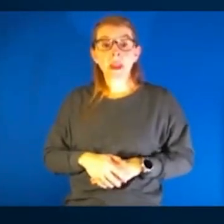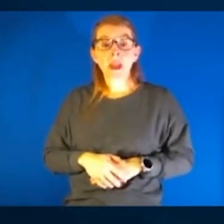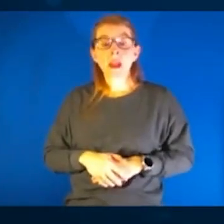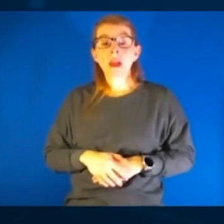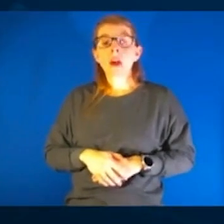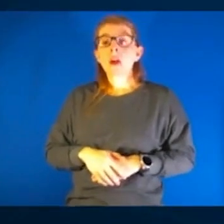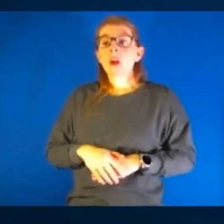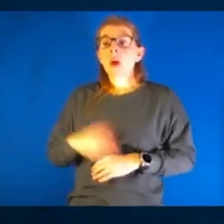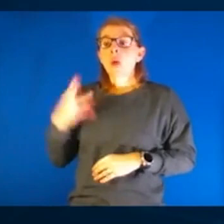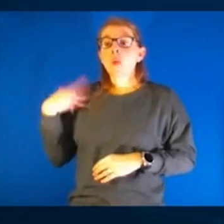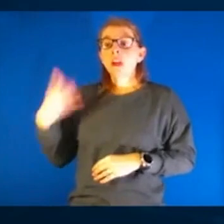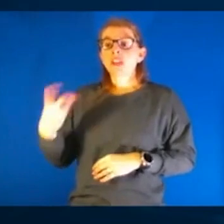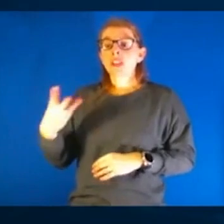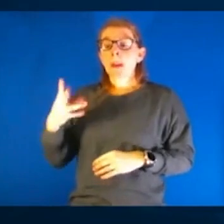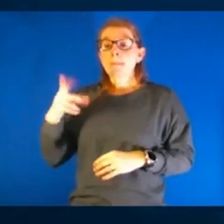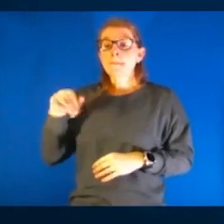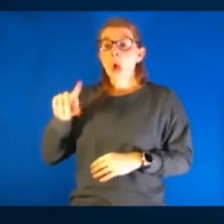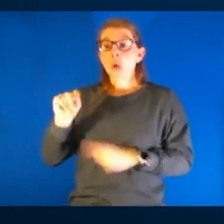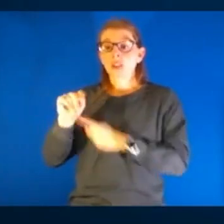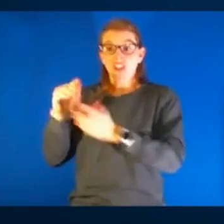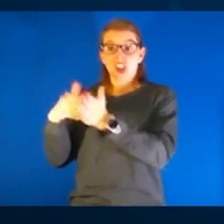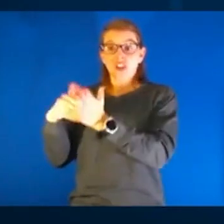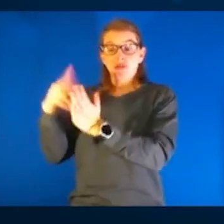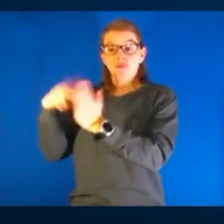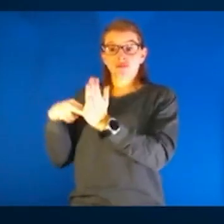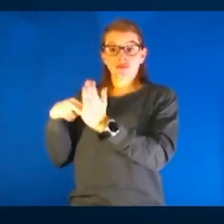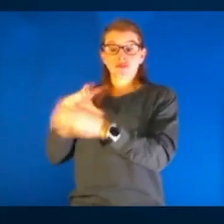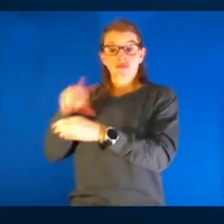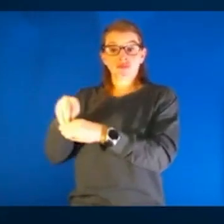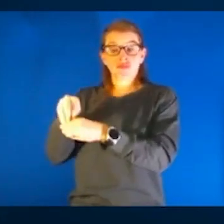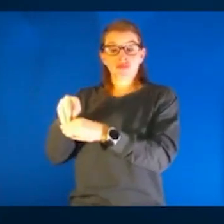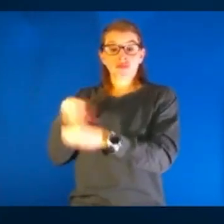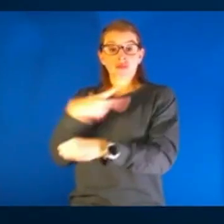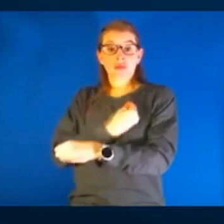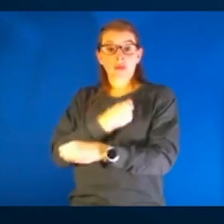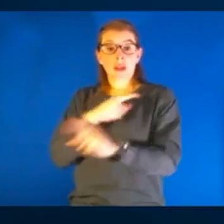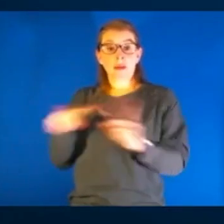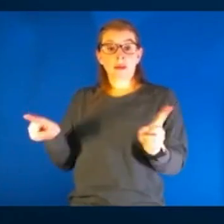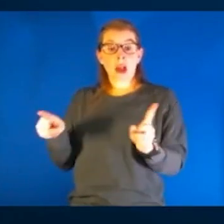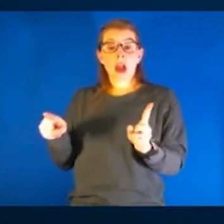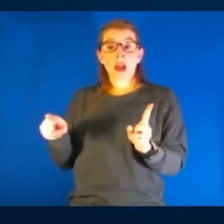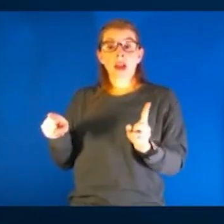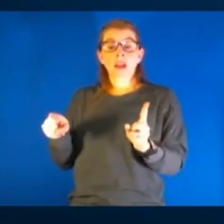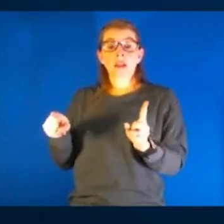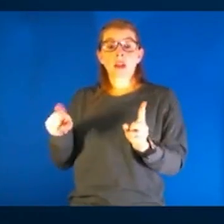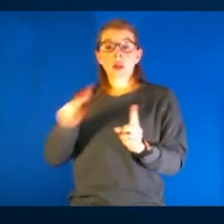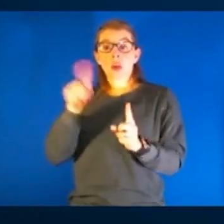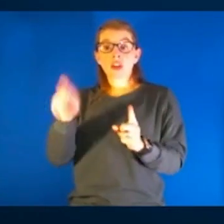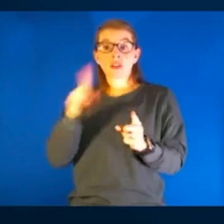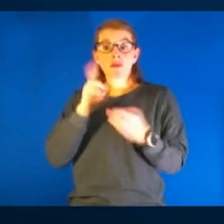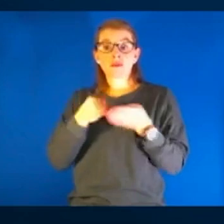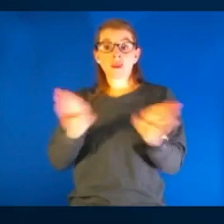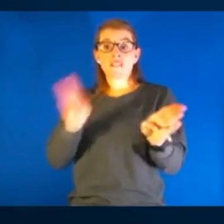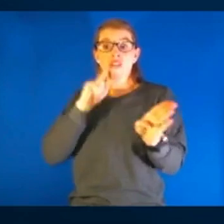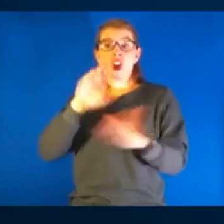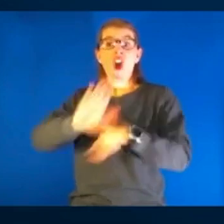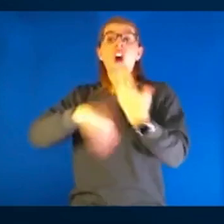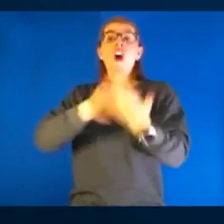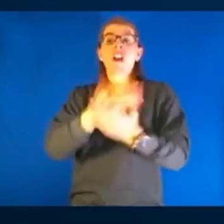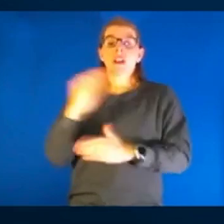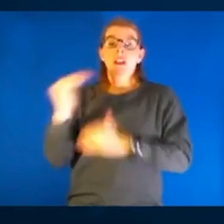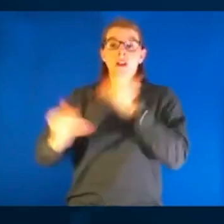great proponent of the vaccination, but questions broad boosters for all adults. Your thoughts on